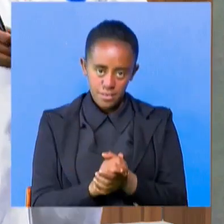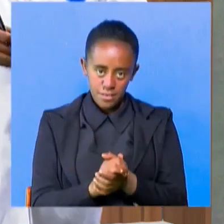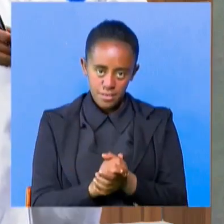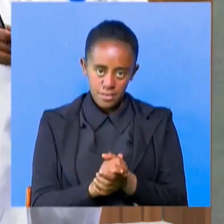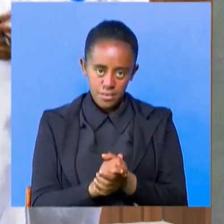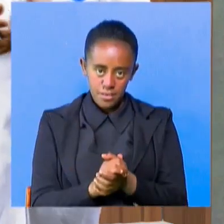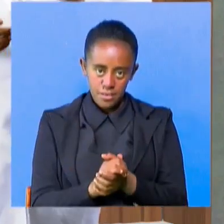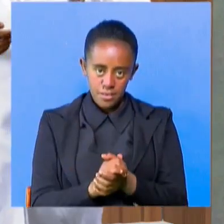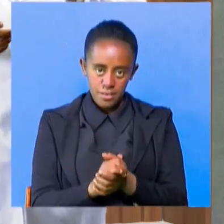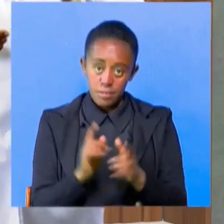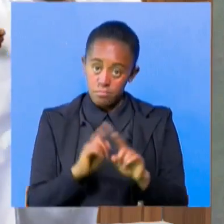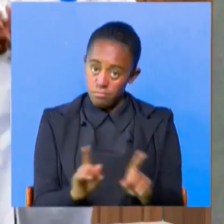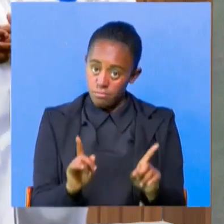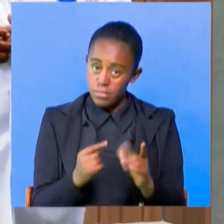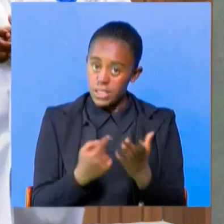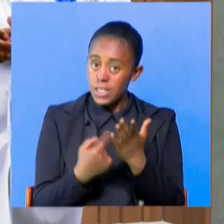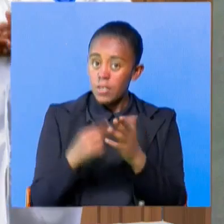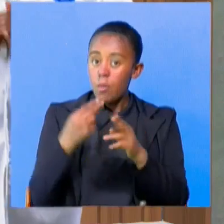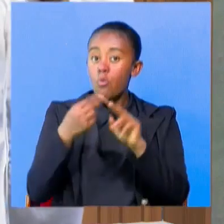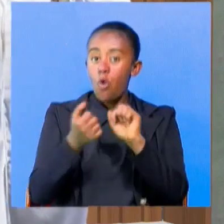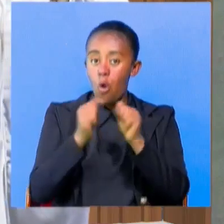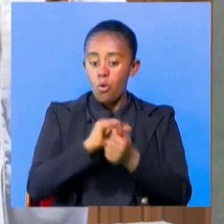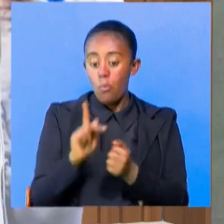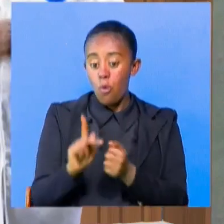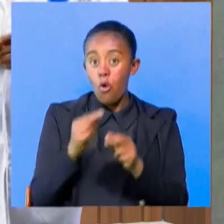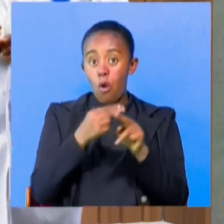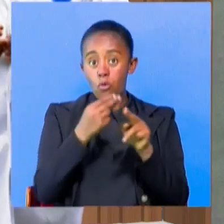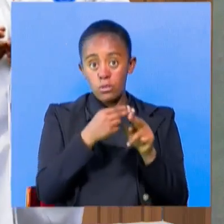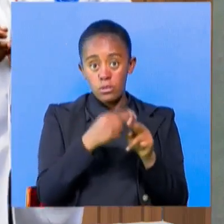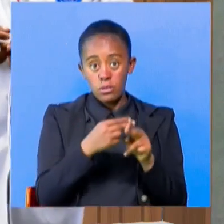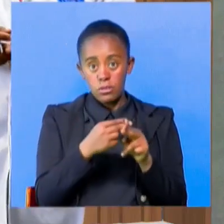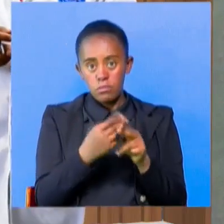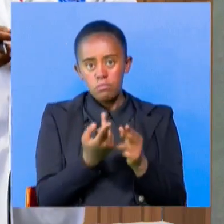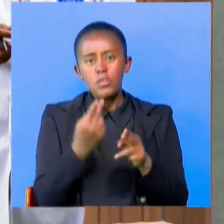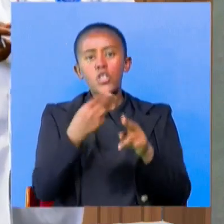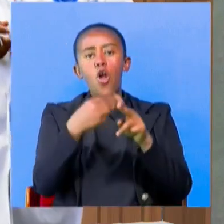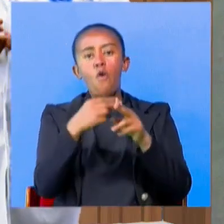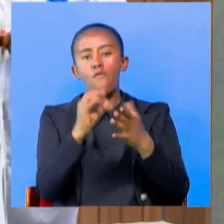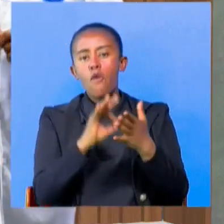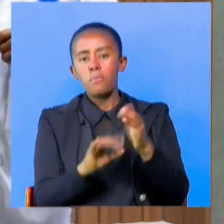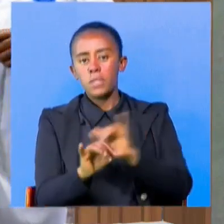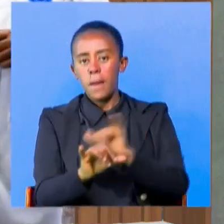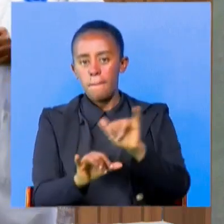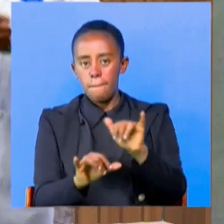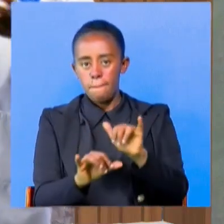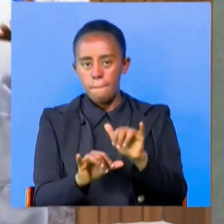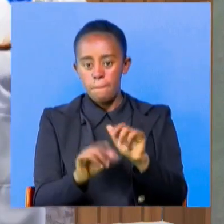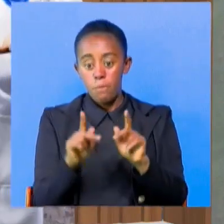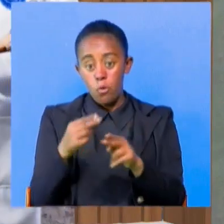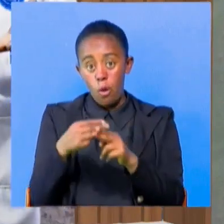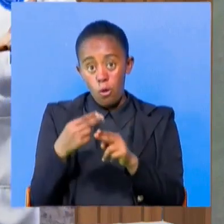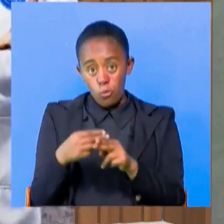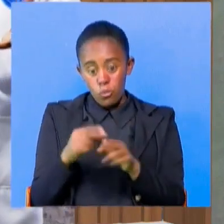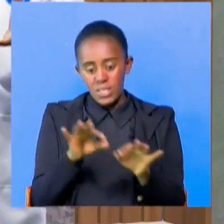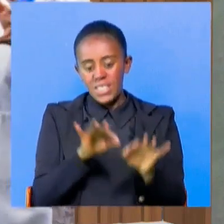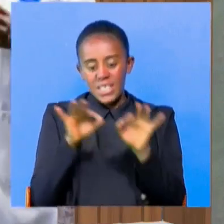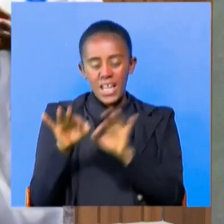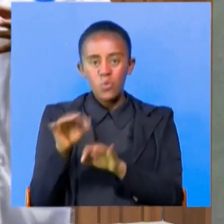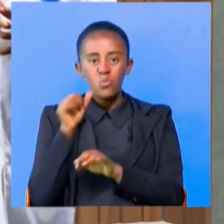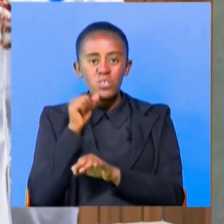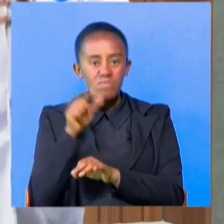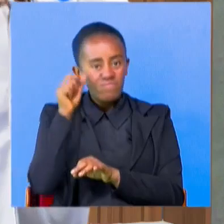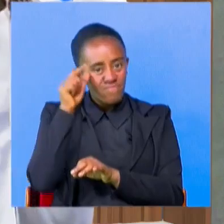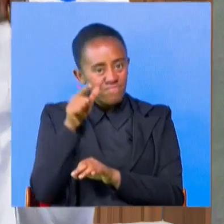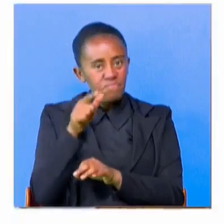But these pronouns also can be replaced by a noun form. See? And instead of he or